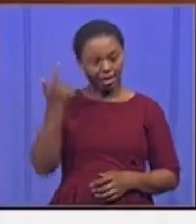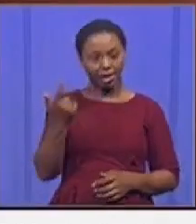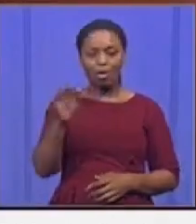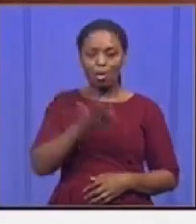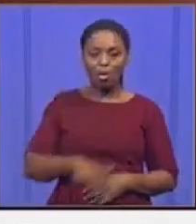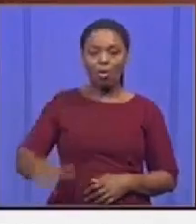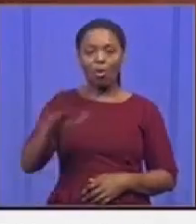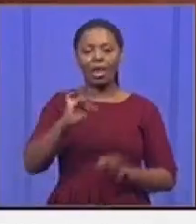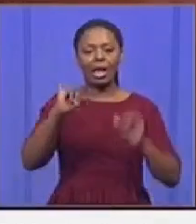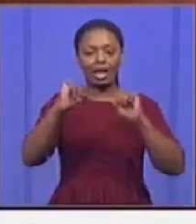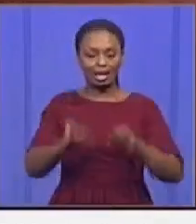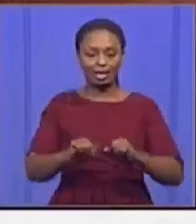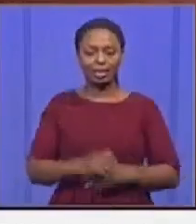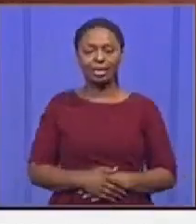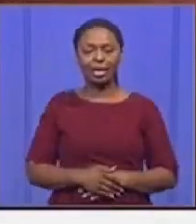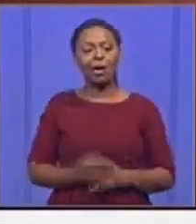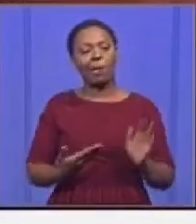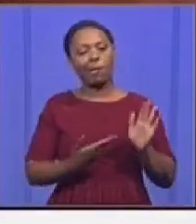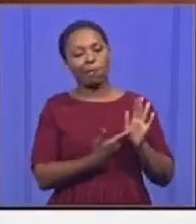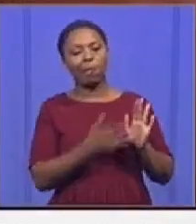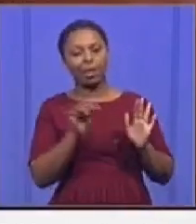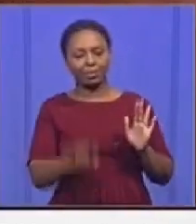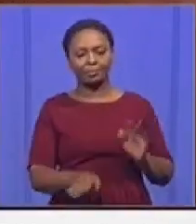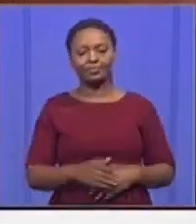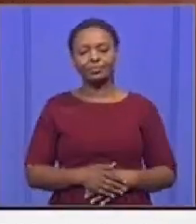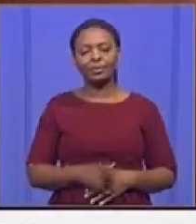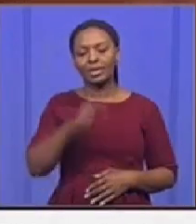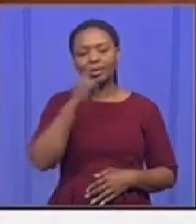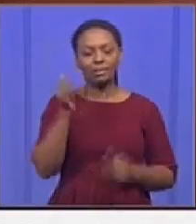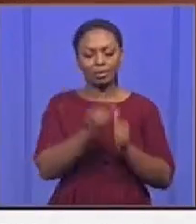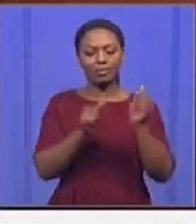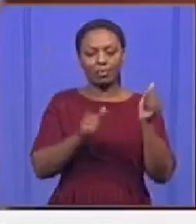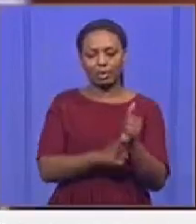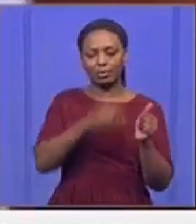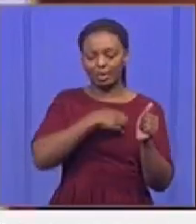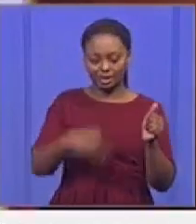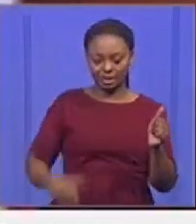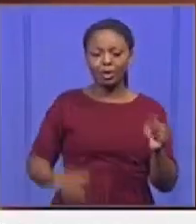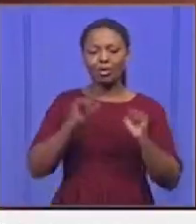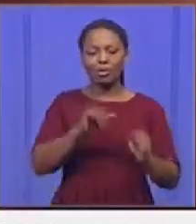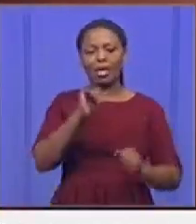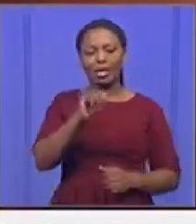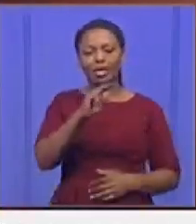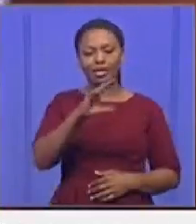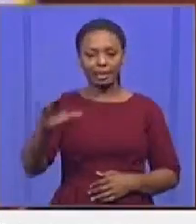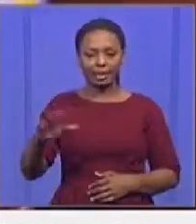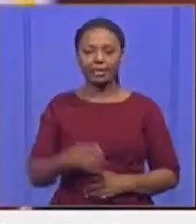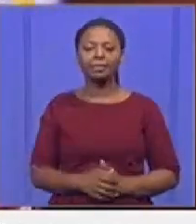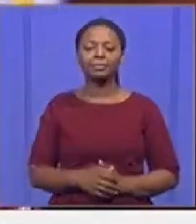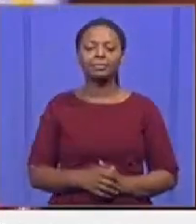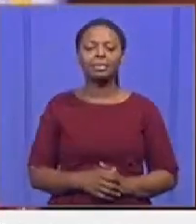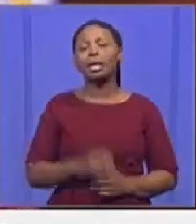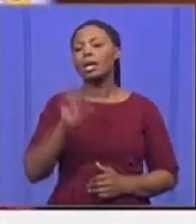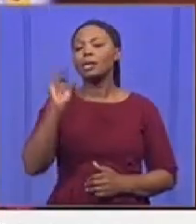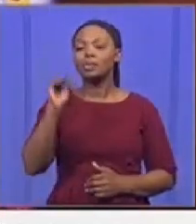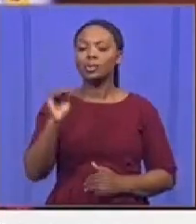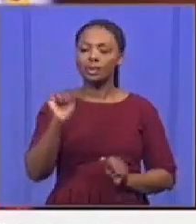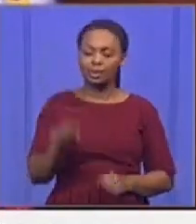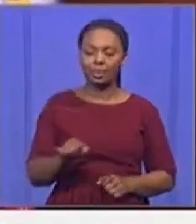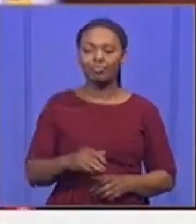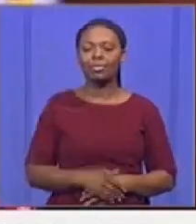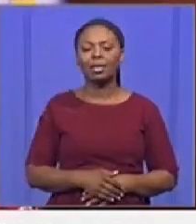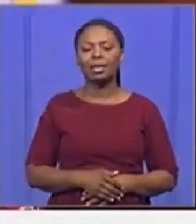agrees is already there, is the name of the Deputy President of the ANC. So we'll ask